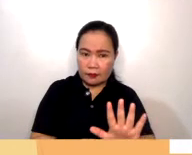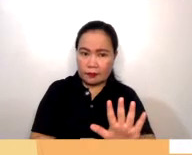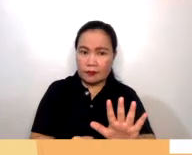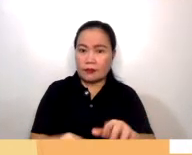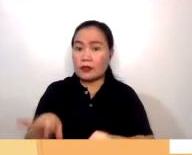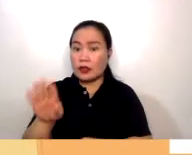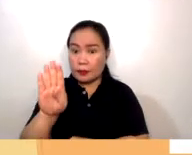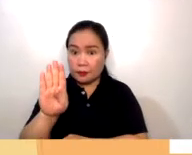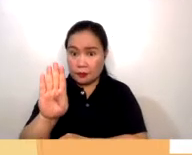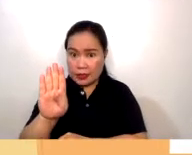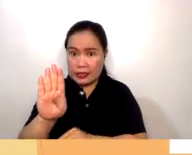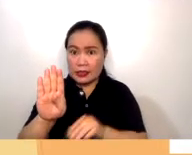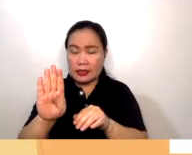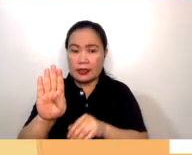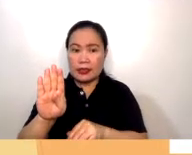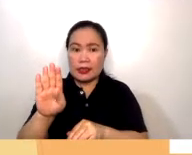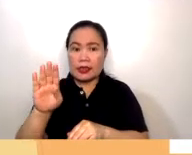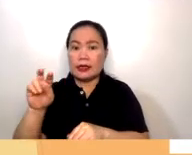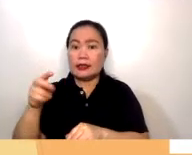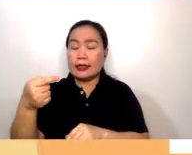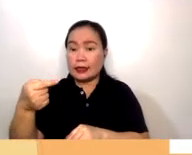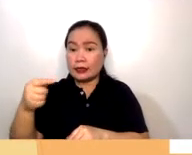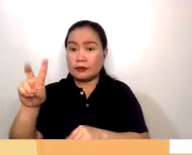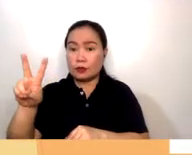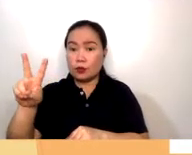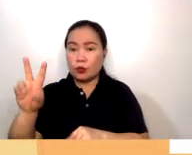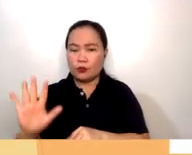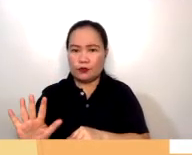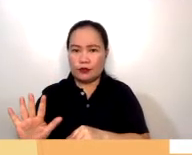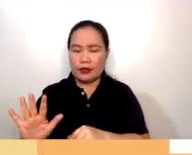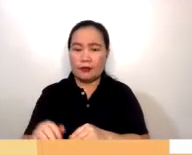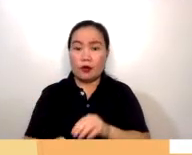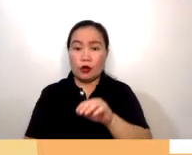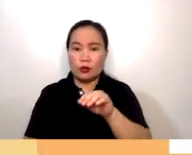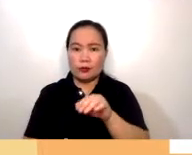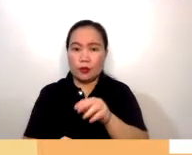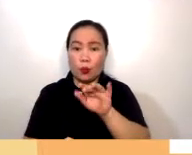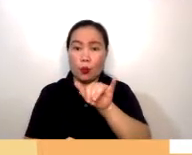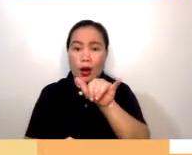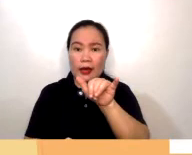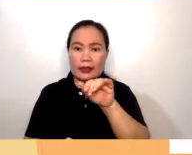and y-intercept, which is negative 2 over 5.